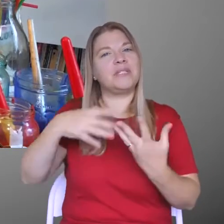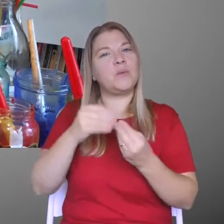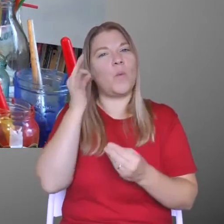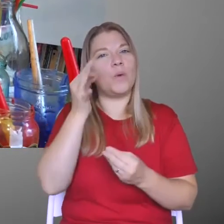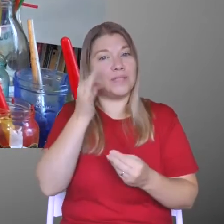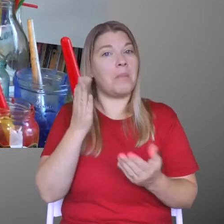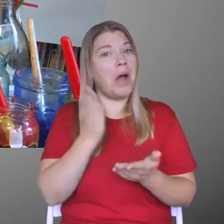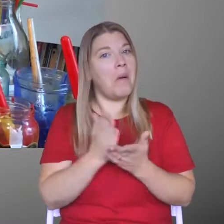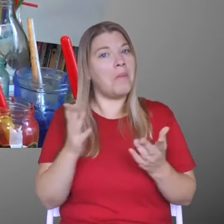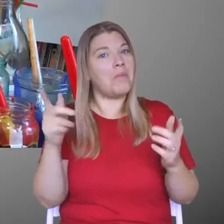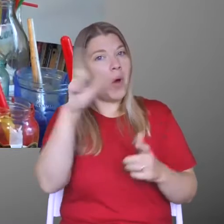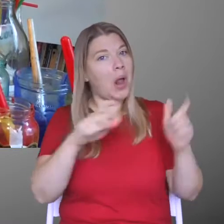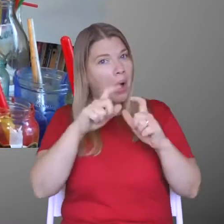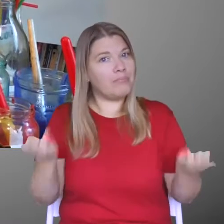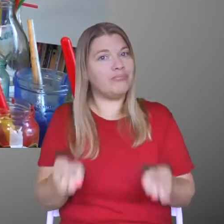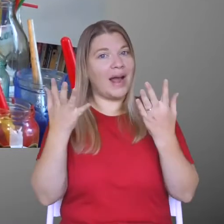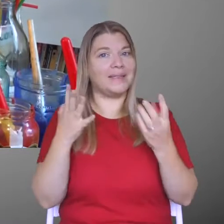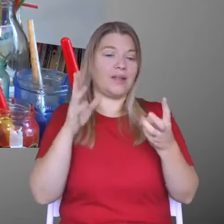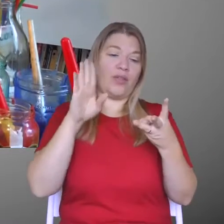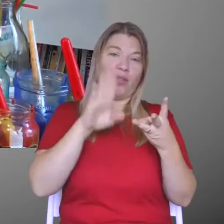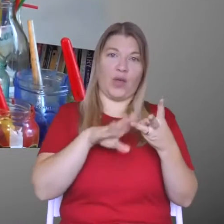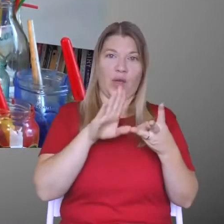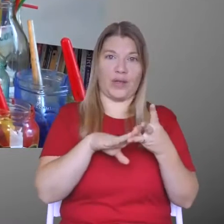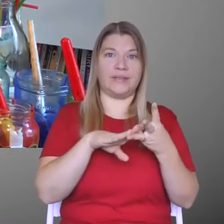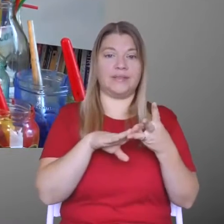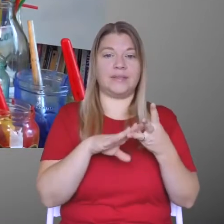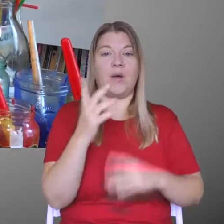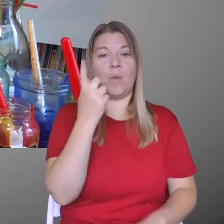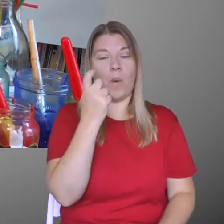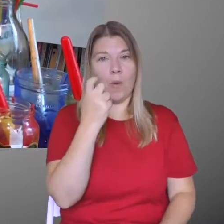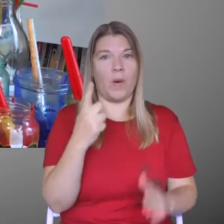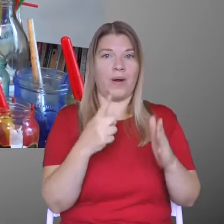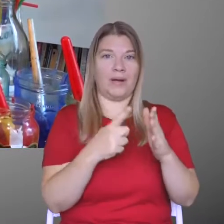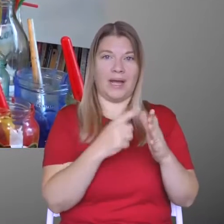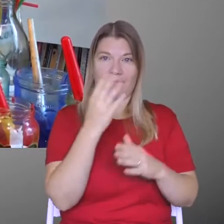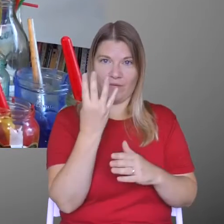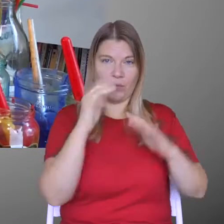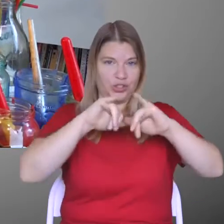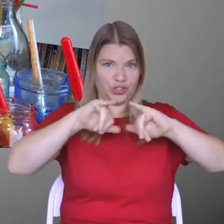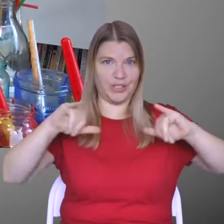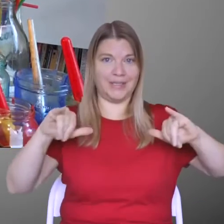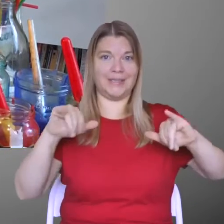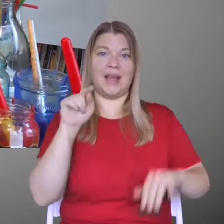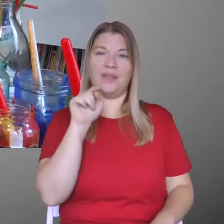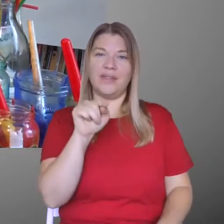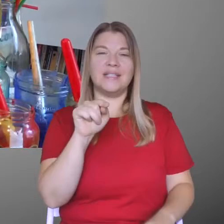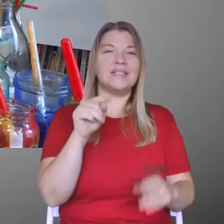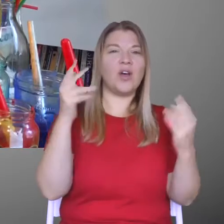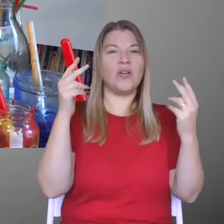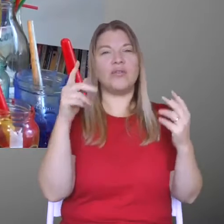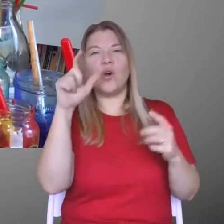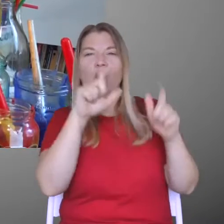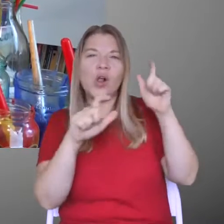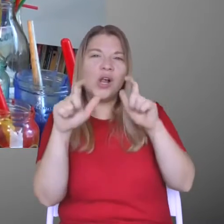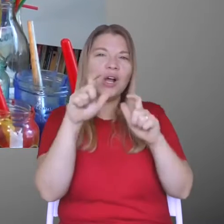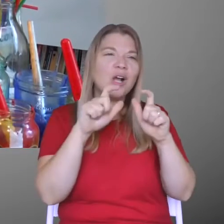And I'm showing you now another piece of A4 paper, and this one is far more neutral and it's got browns and